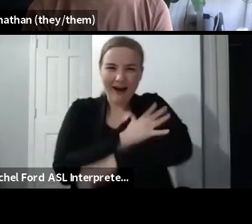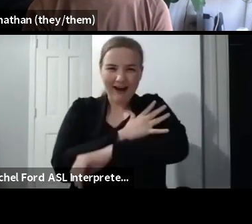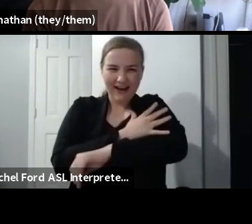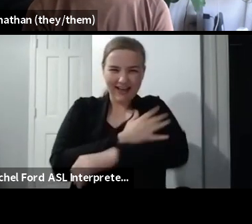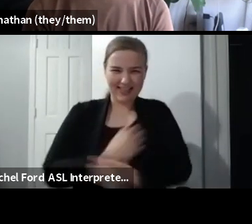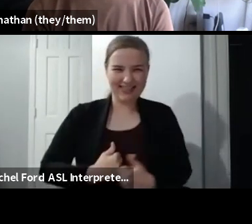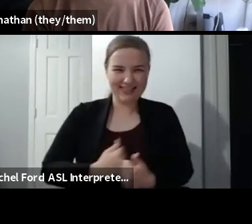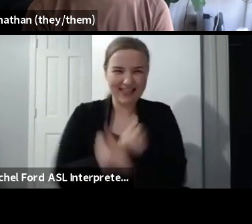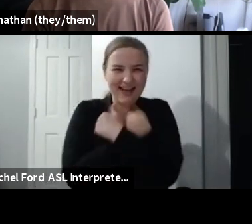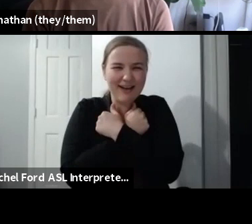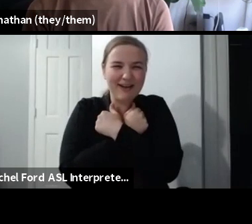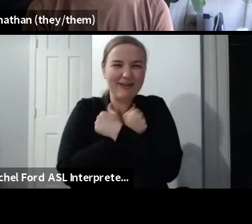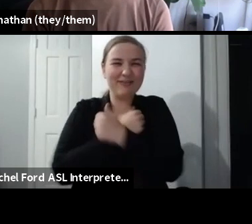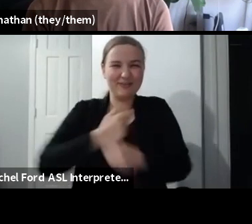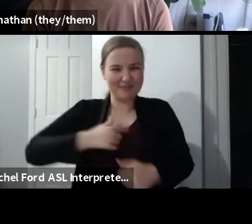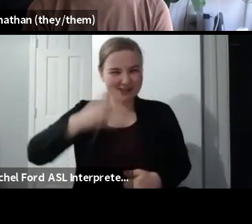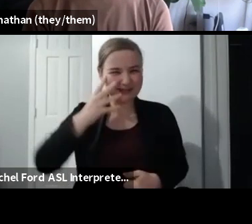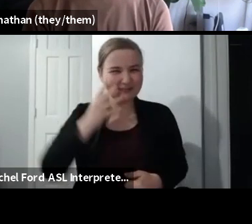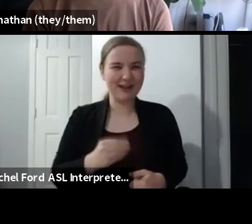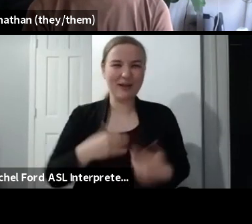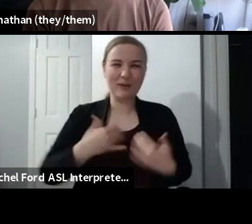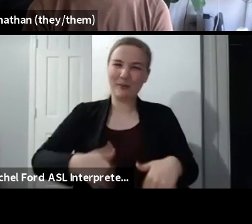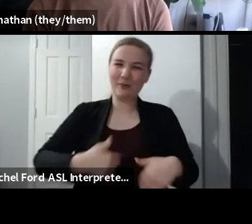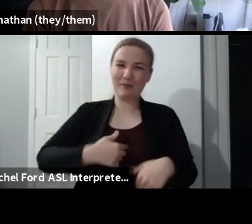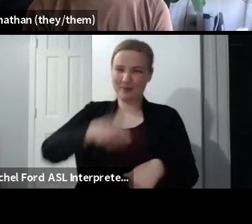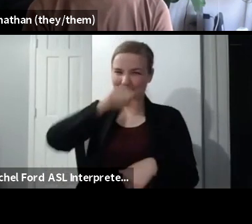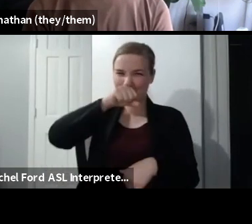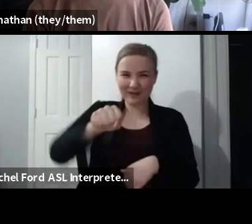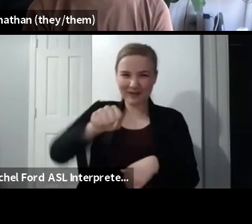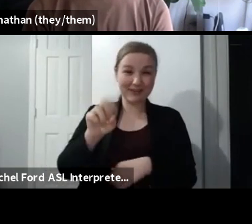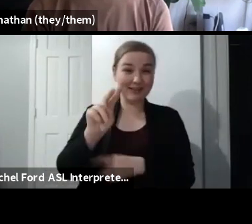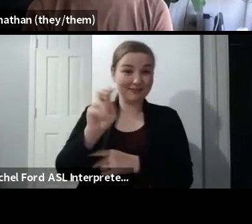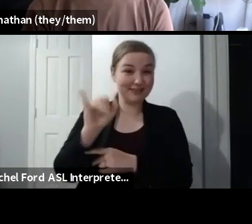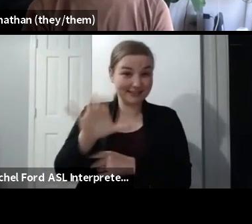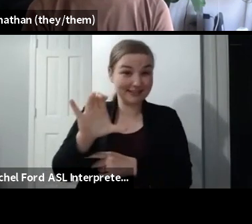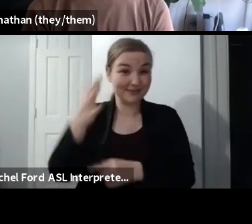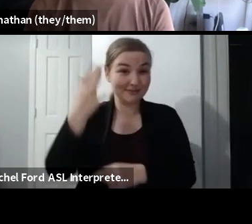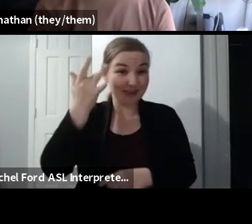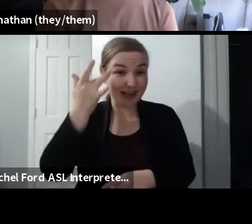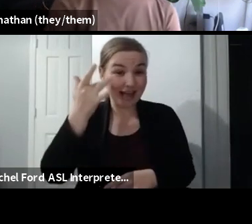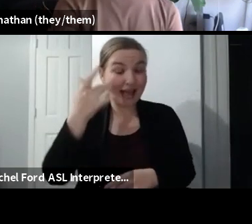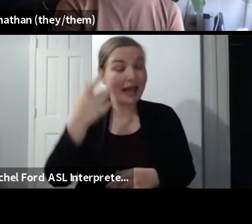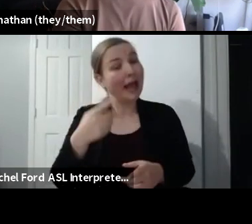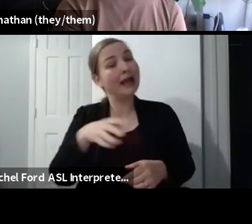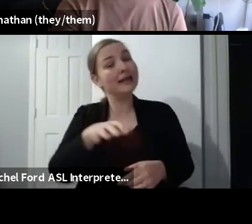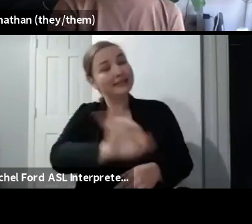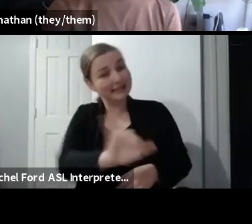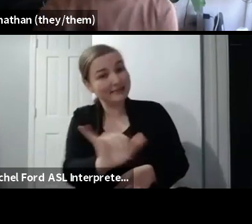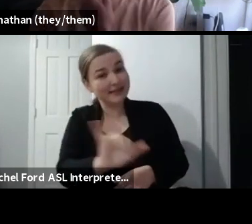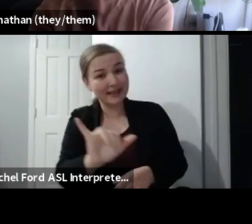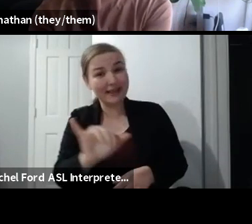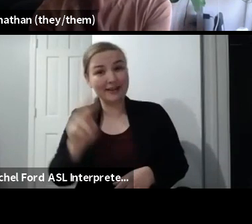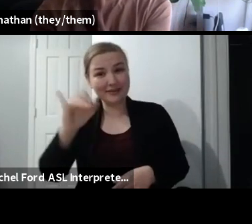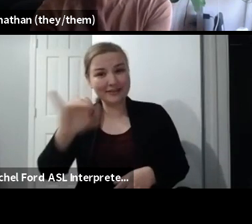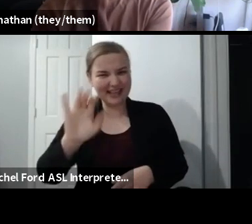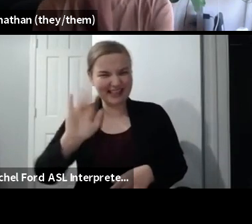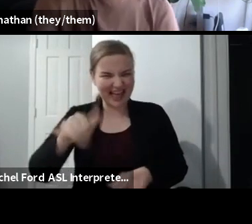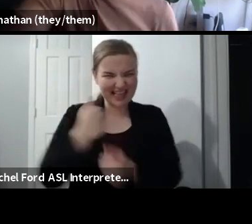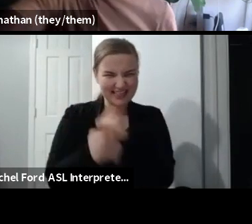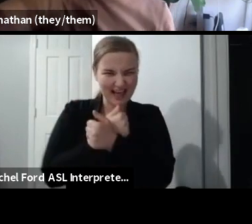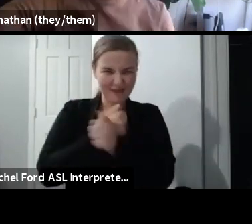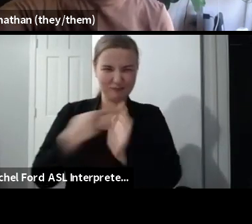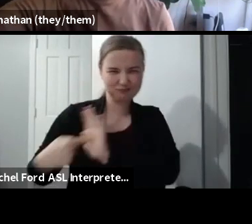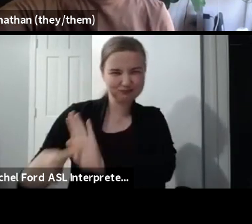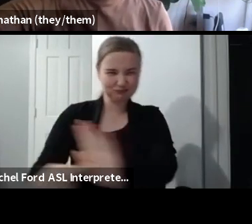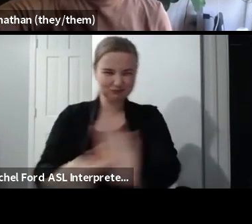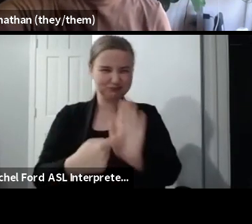actually experienced. That's why I liked New York City a lot, because it was similar enough that I can, you